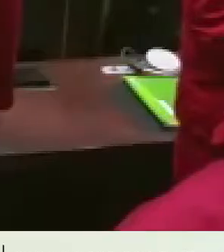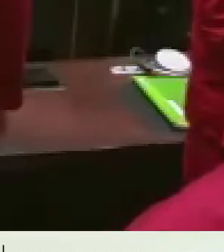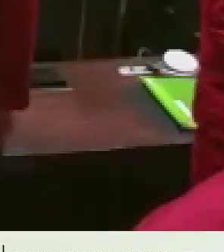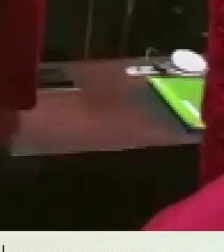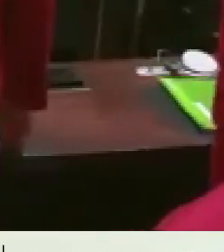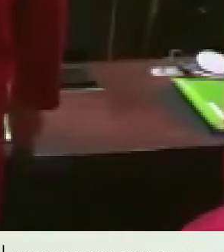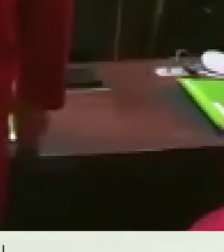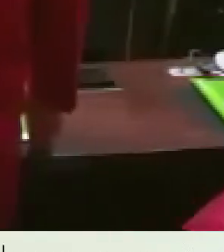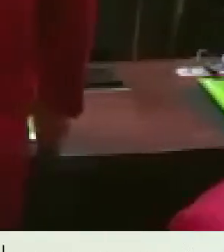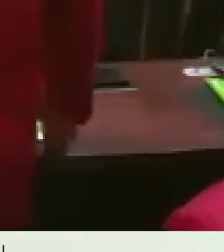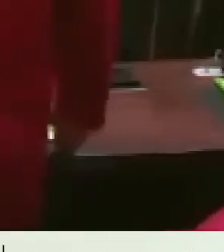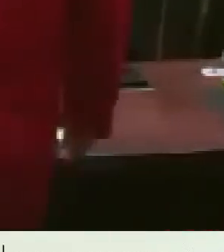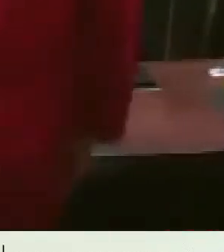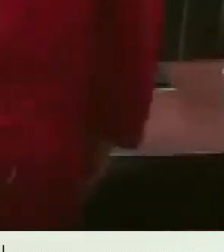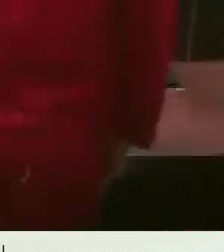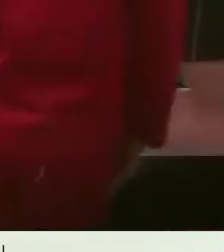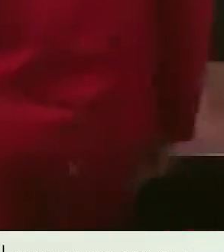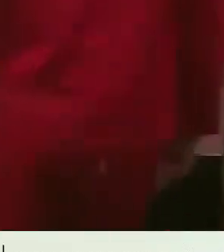Please be seated.